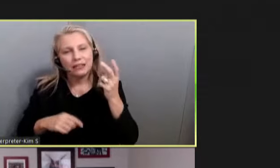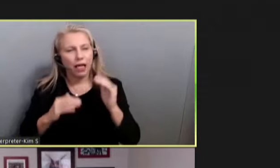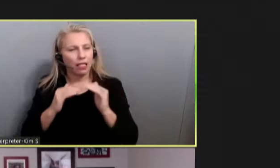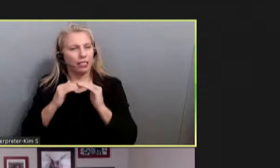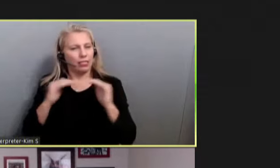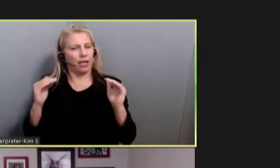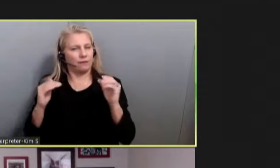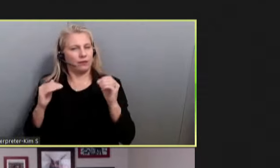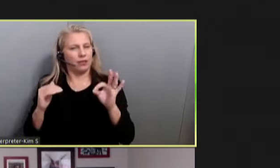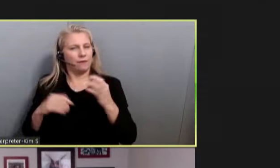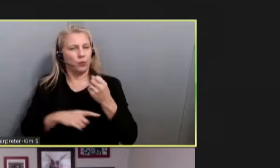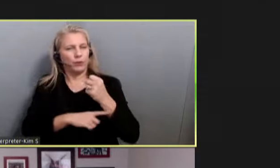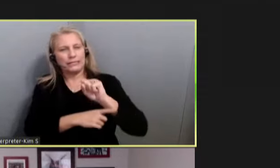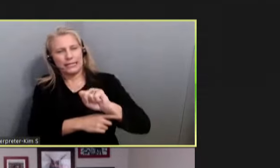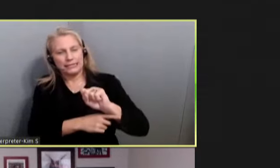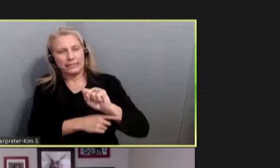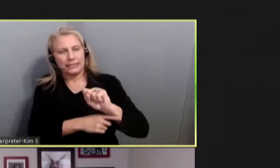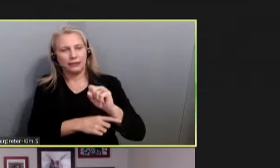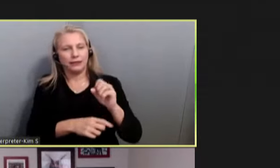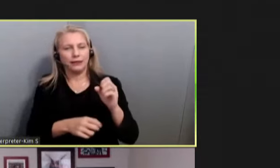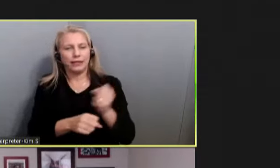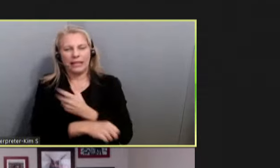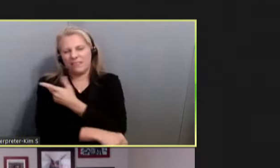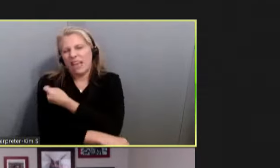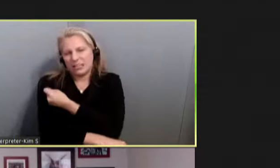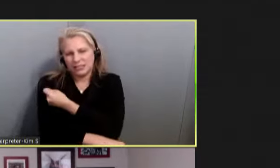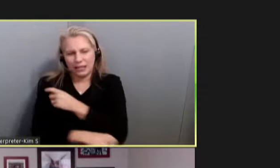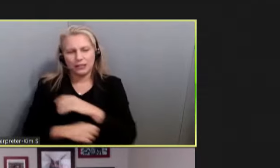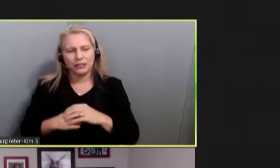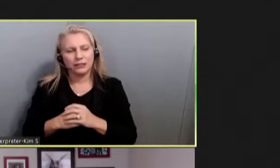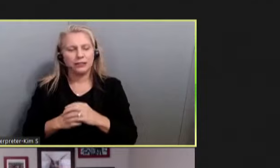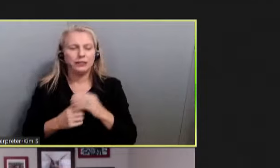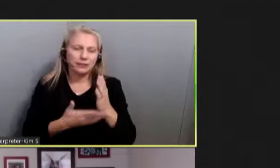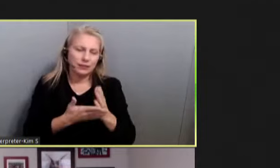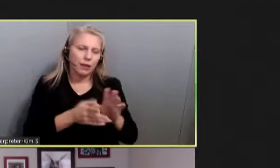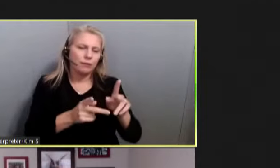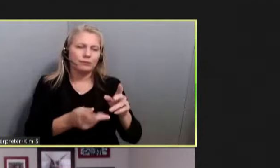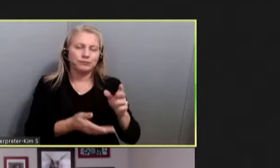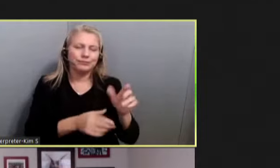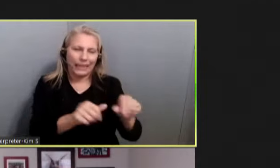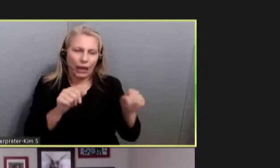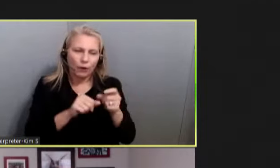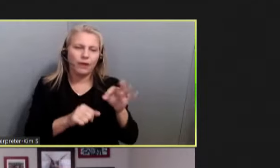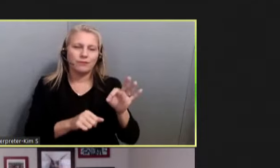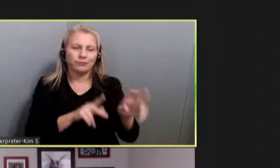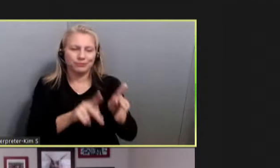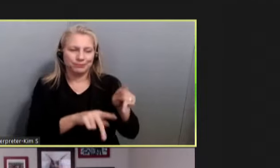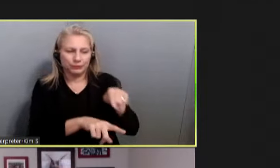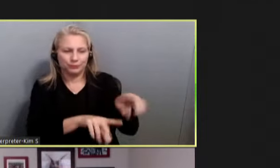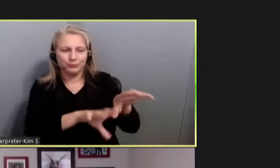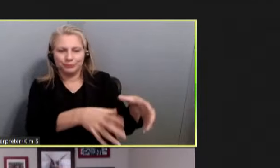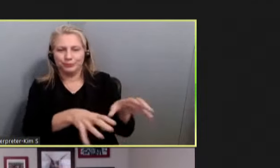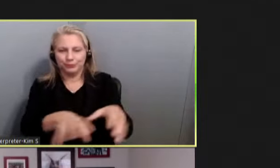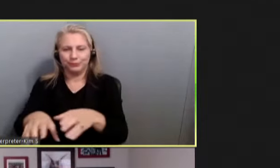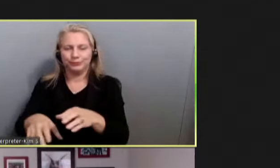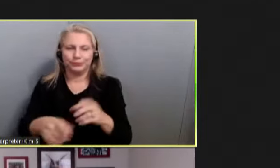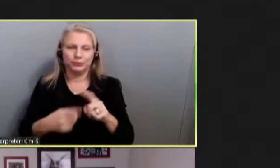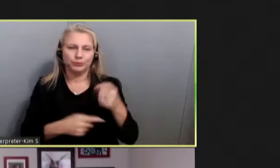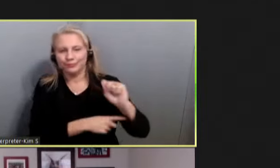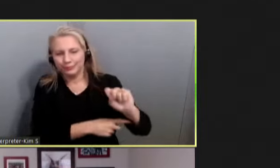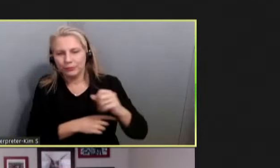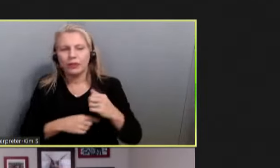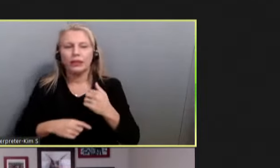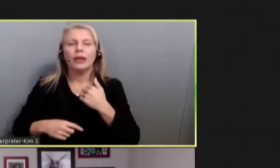of resistance to getting vaccinated within certain parts of our population, and we're